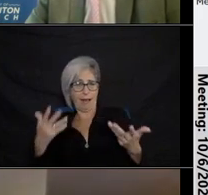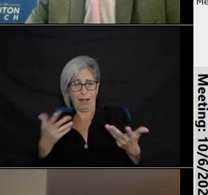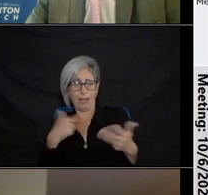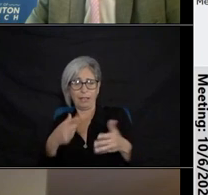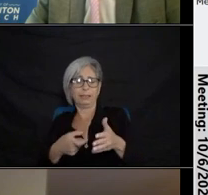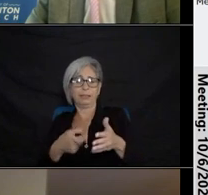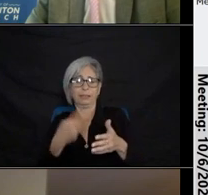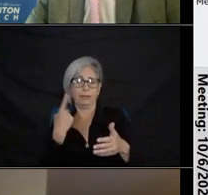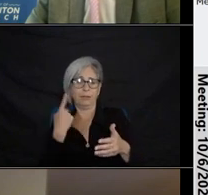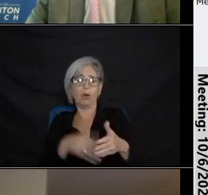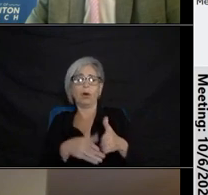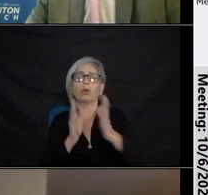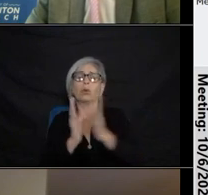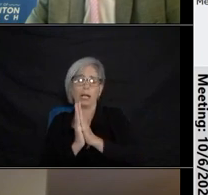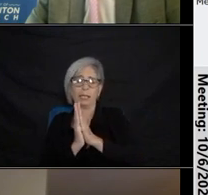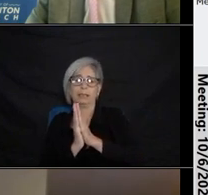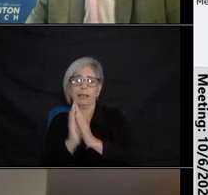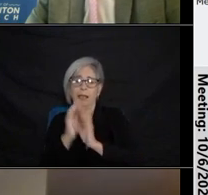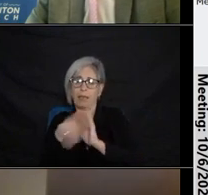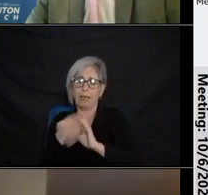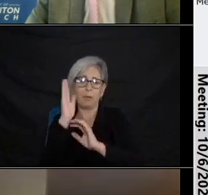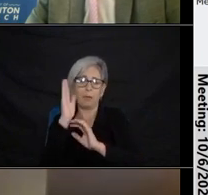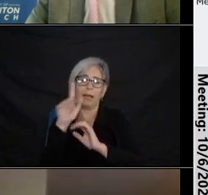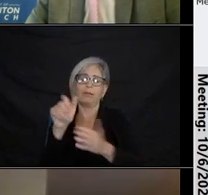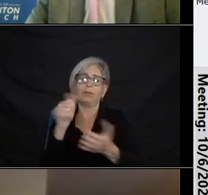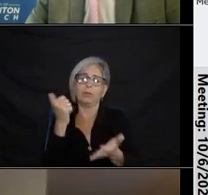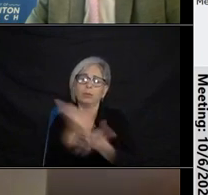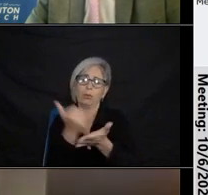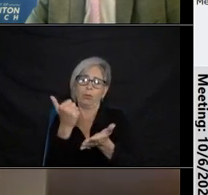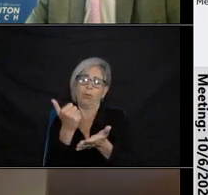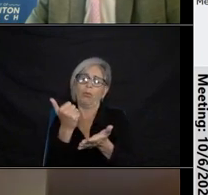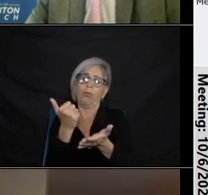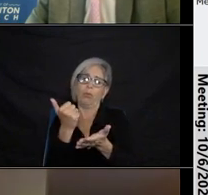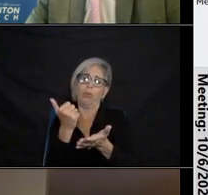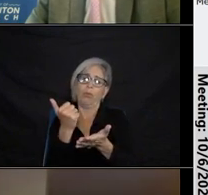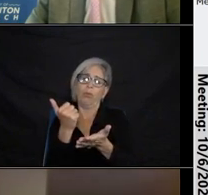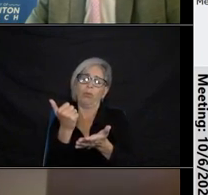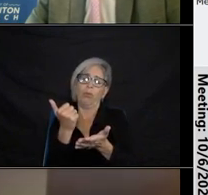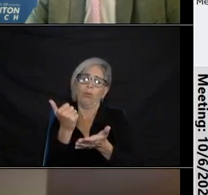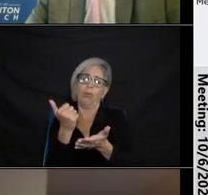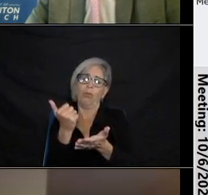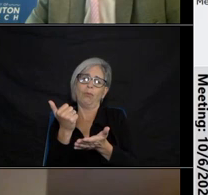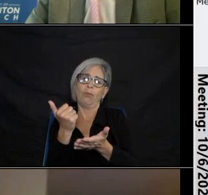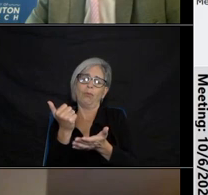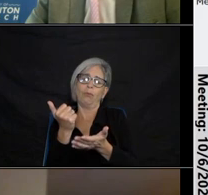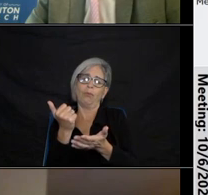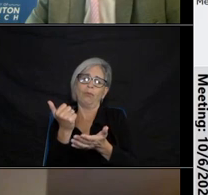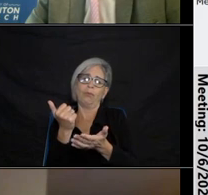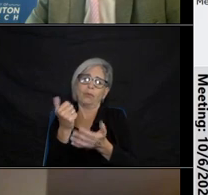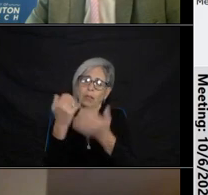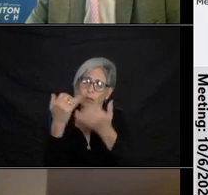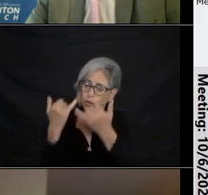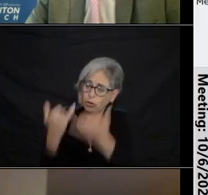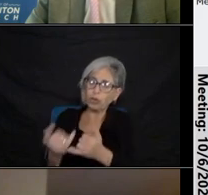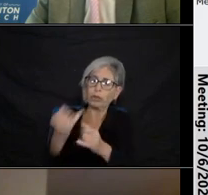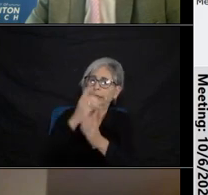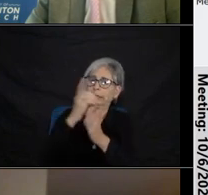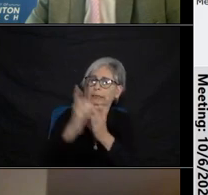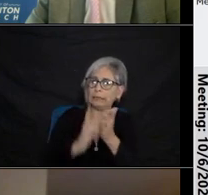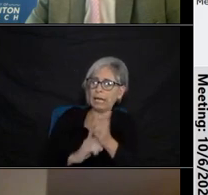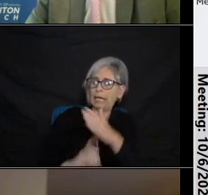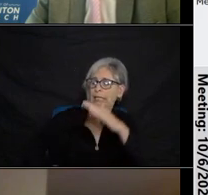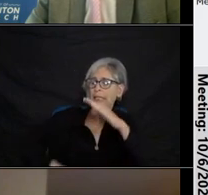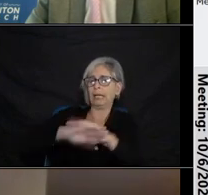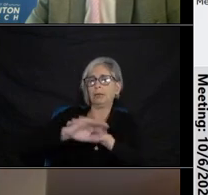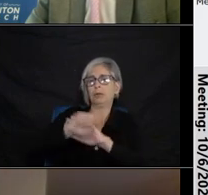recorded plat, they will have to approve that the current design is up to the